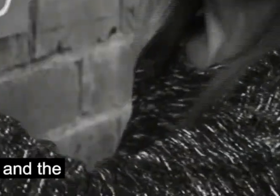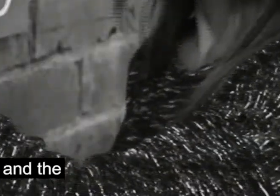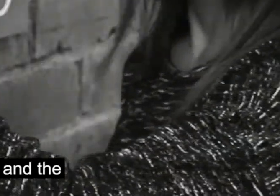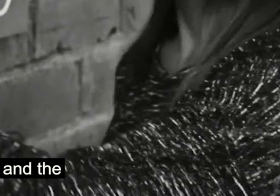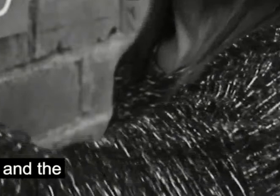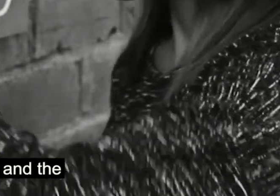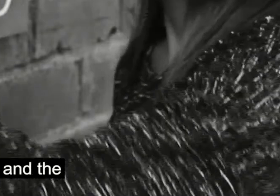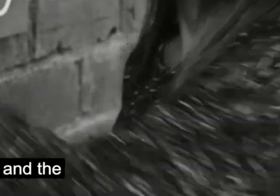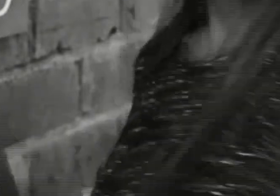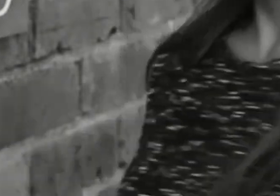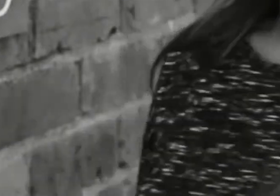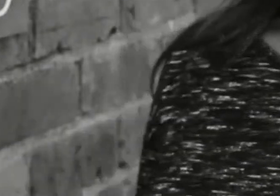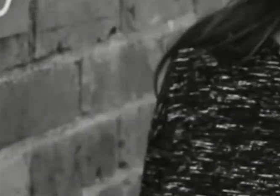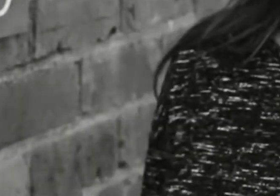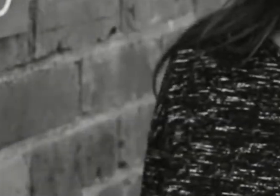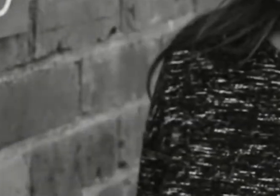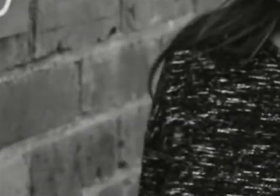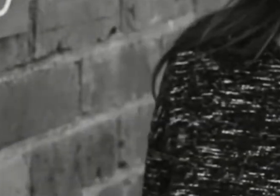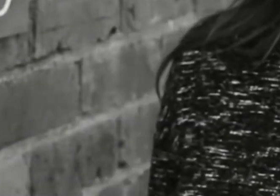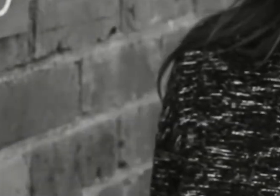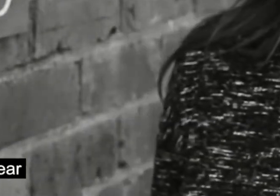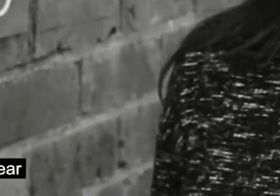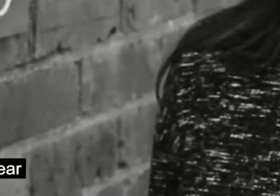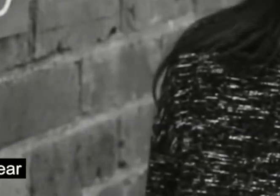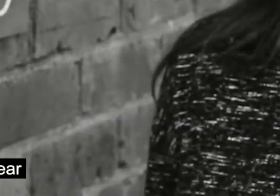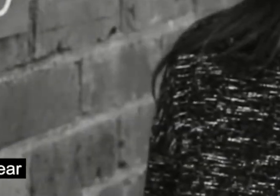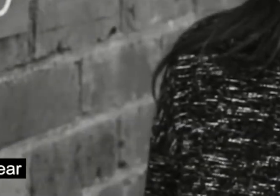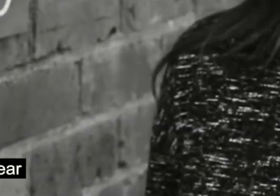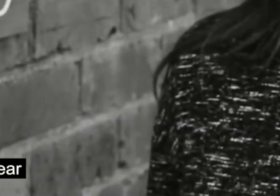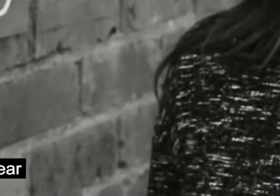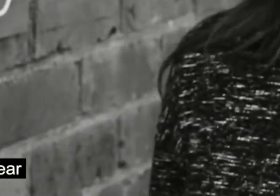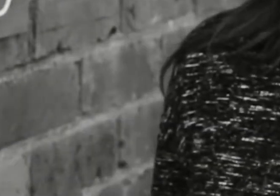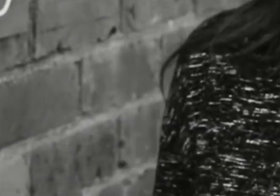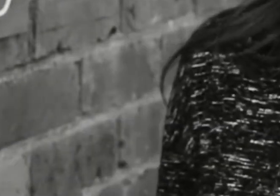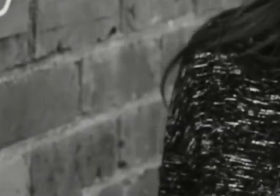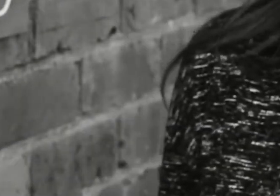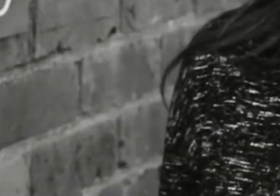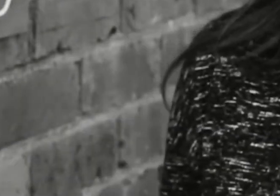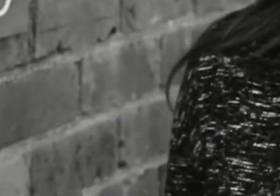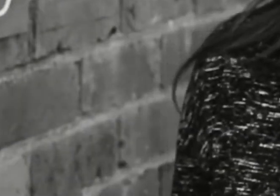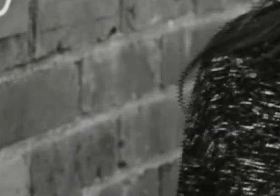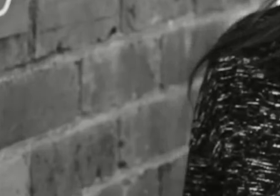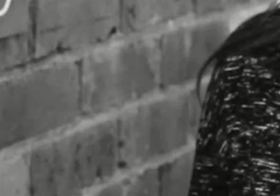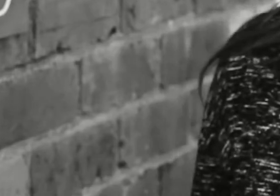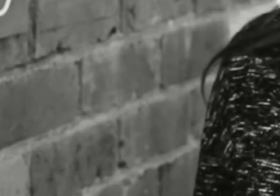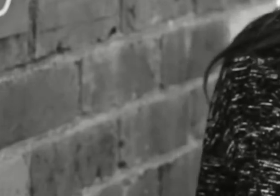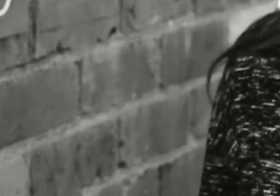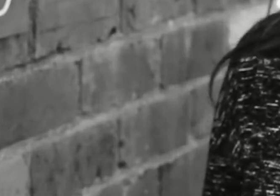shock. The fear and the anxiety was almost too much to bear.